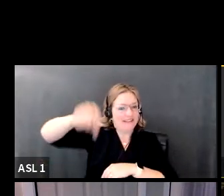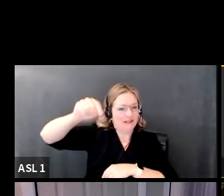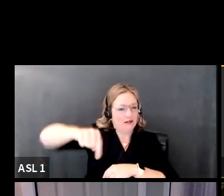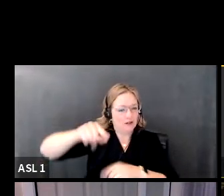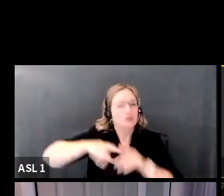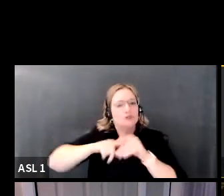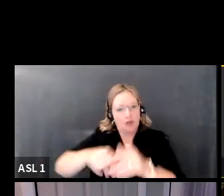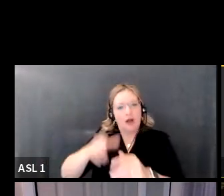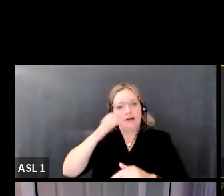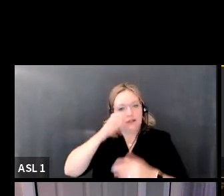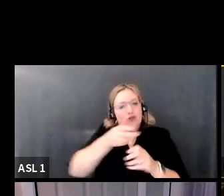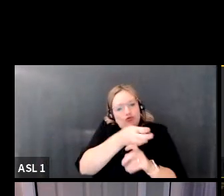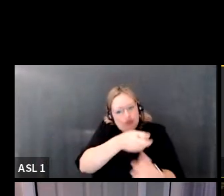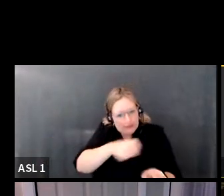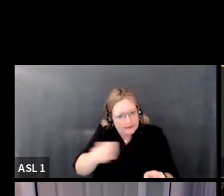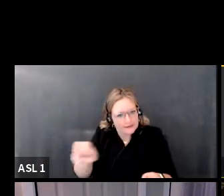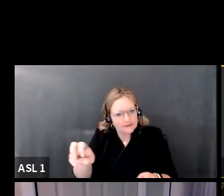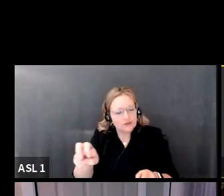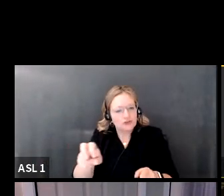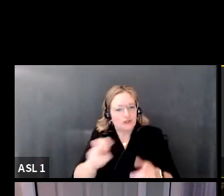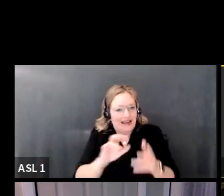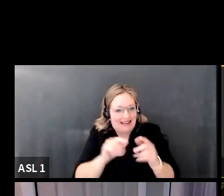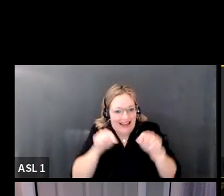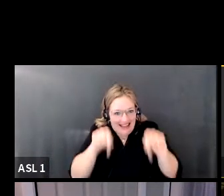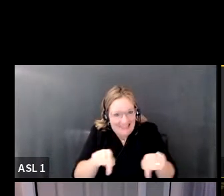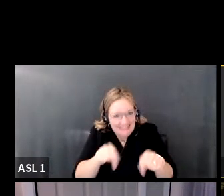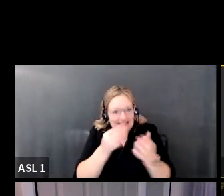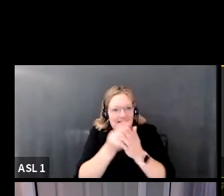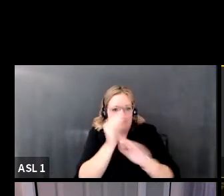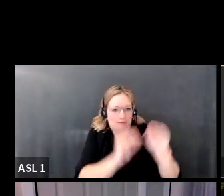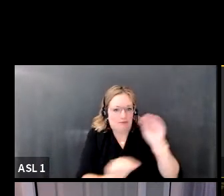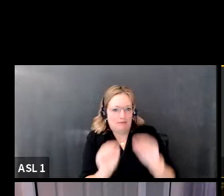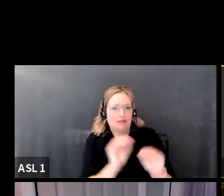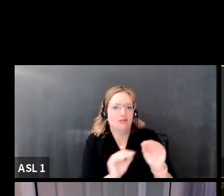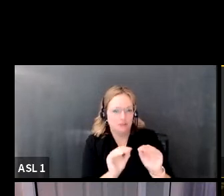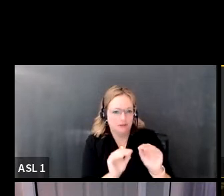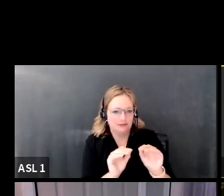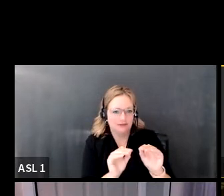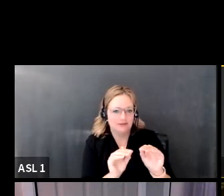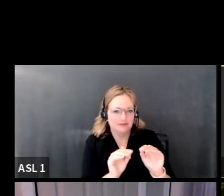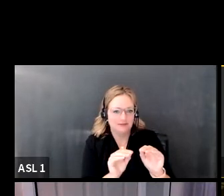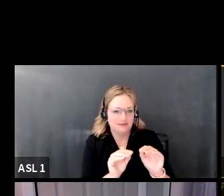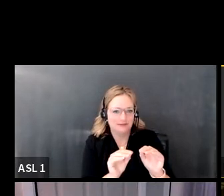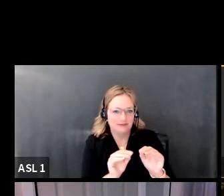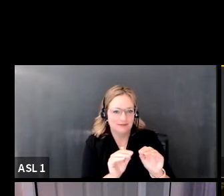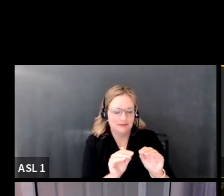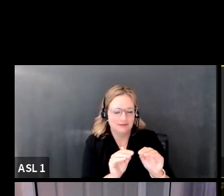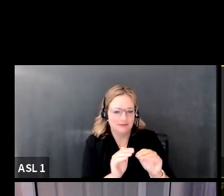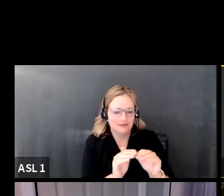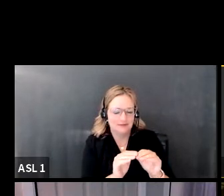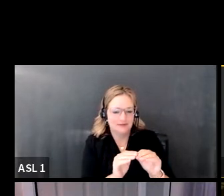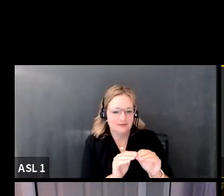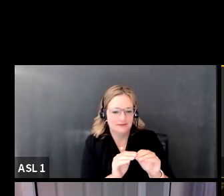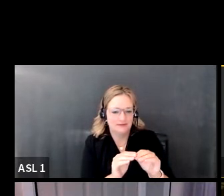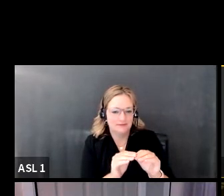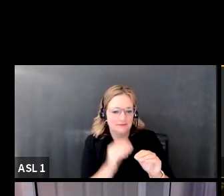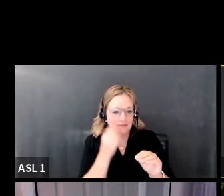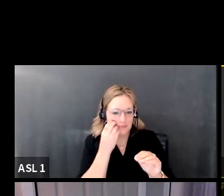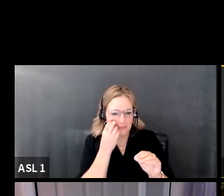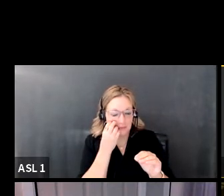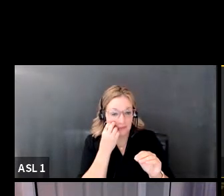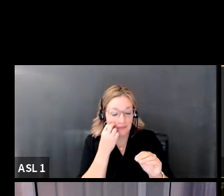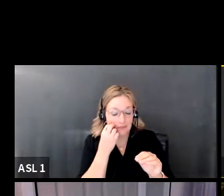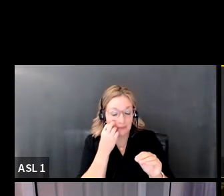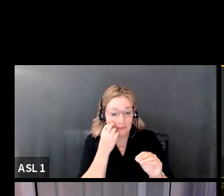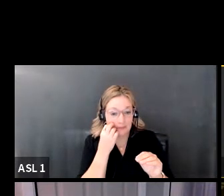begin this transition with this budget cycle so um take the point about um you know direct calls